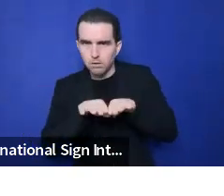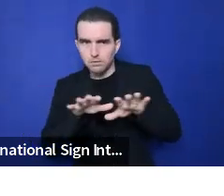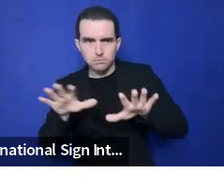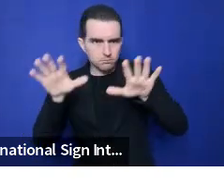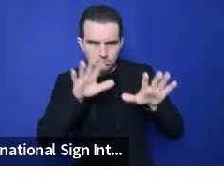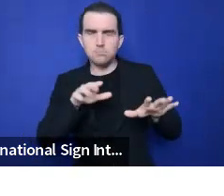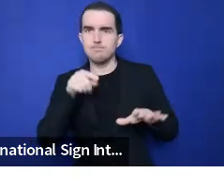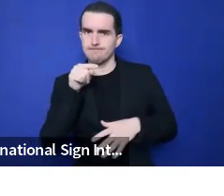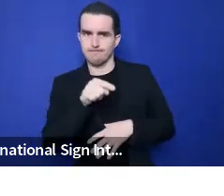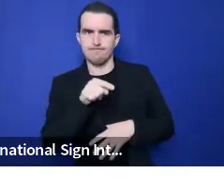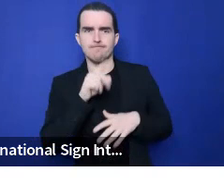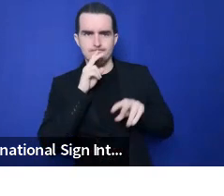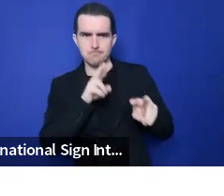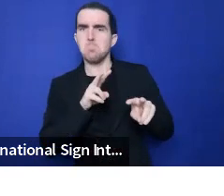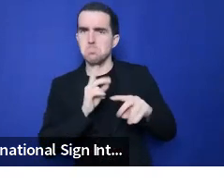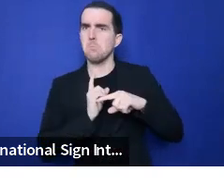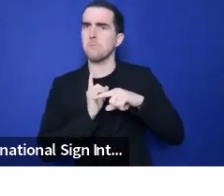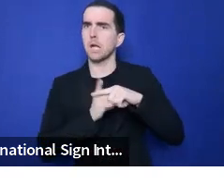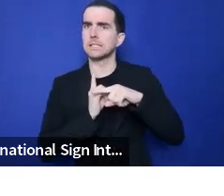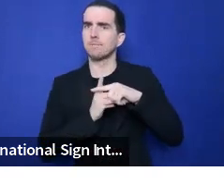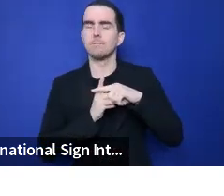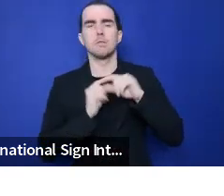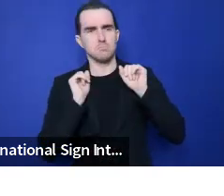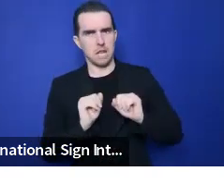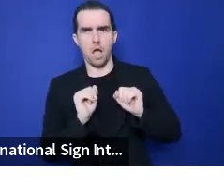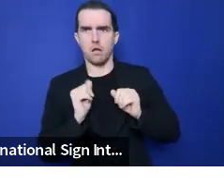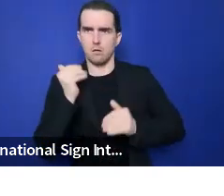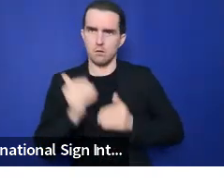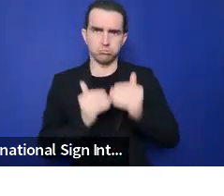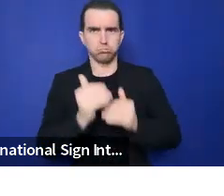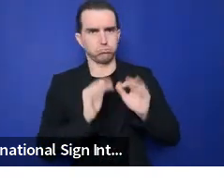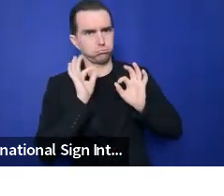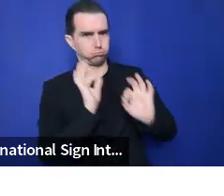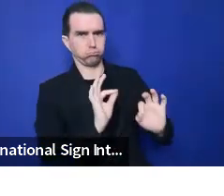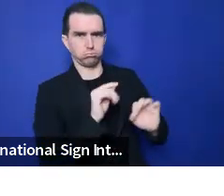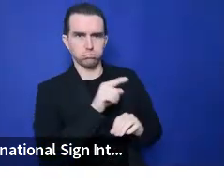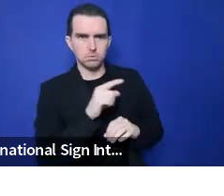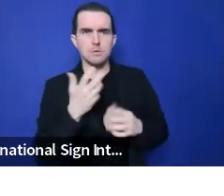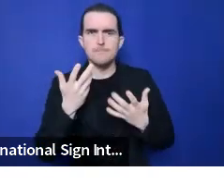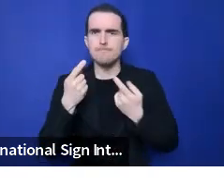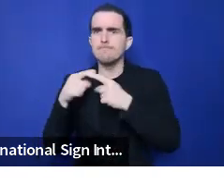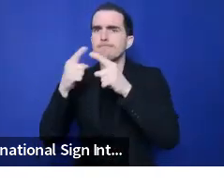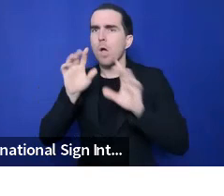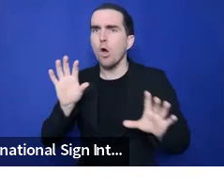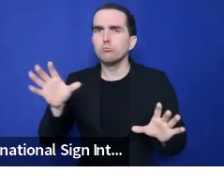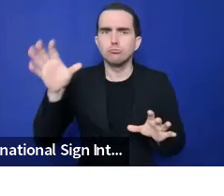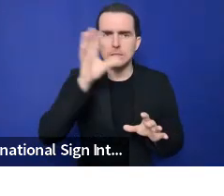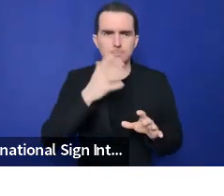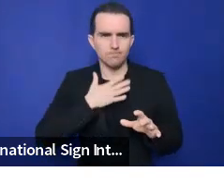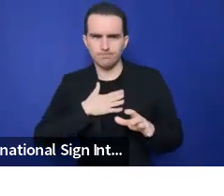healthcare. But this is the reality, particularly for older people who have disabilities and